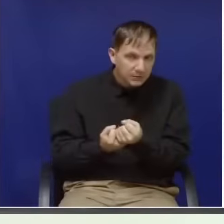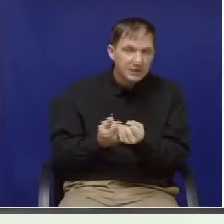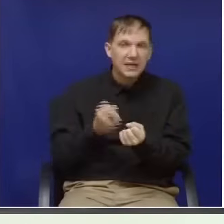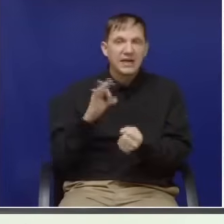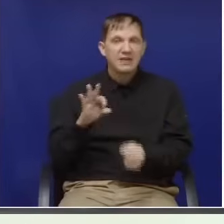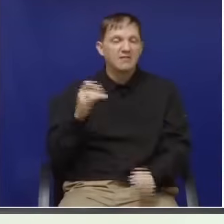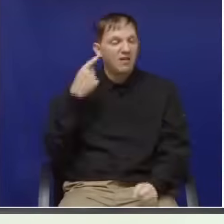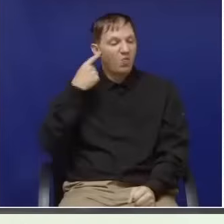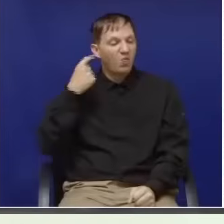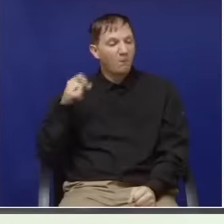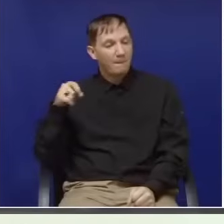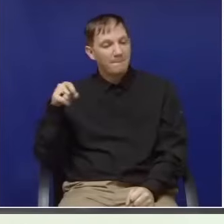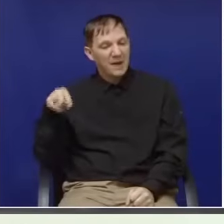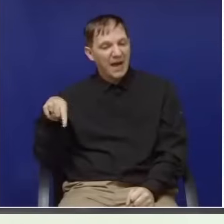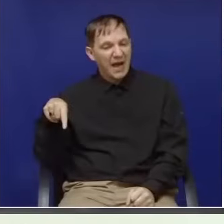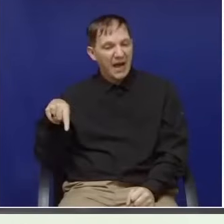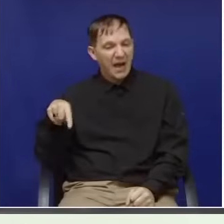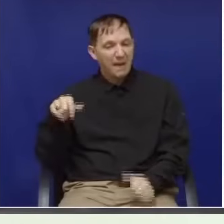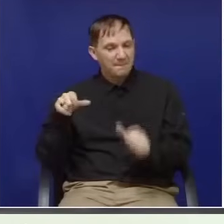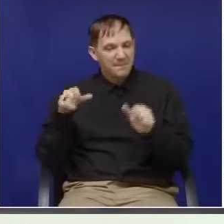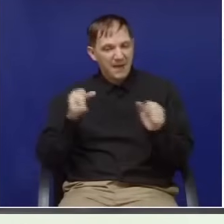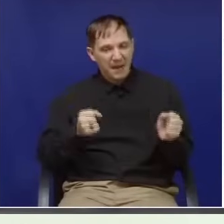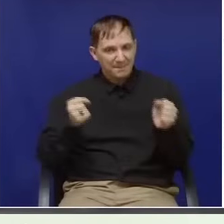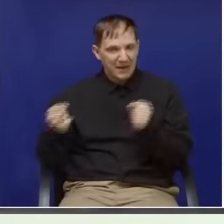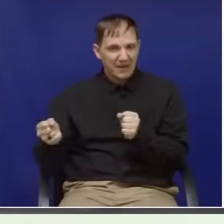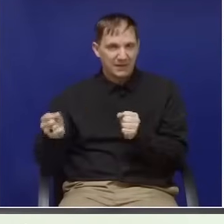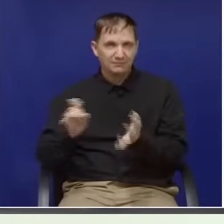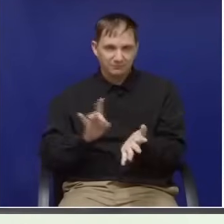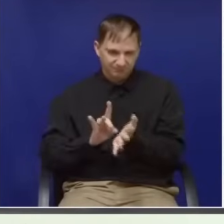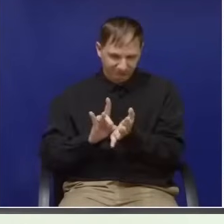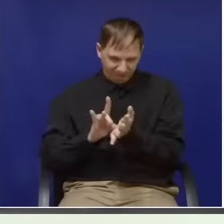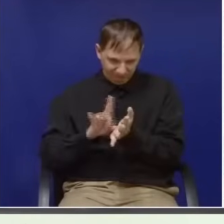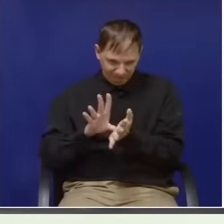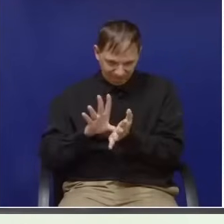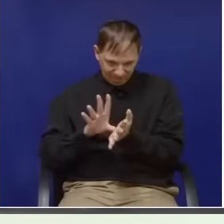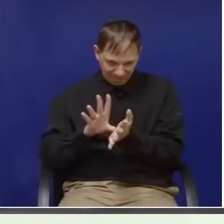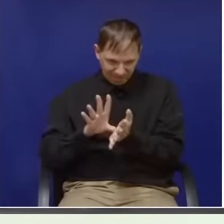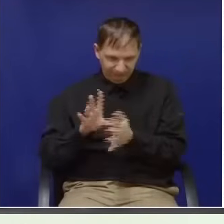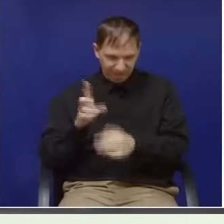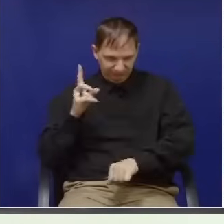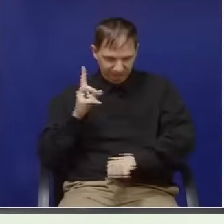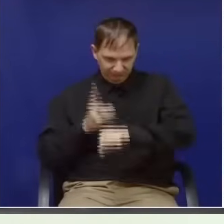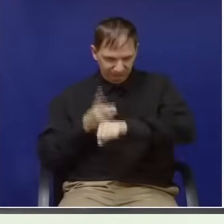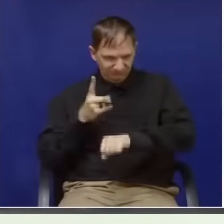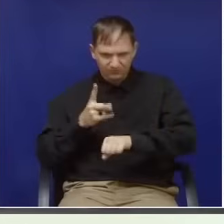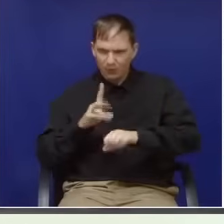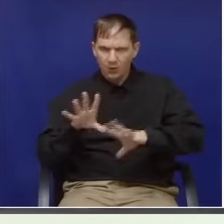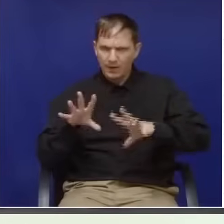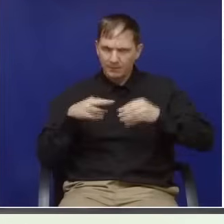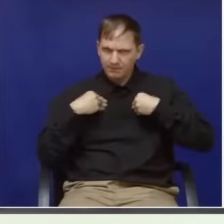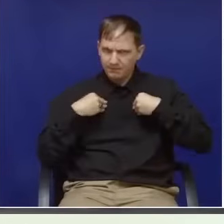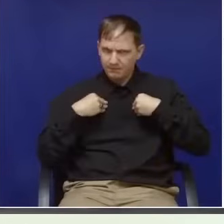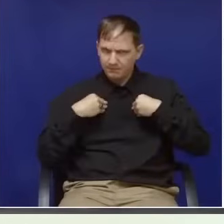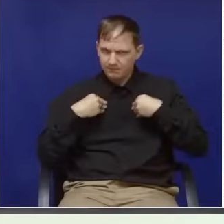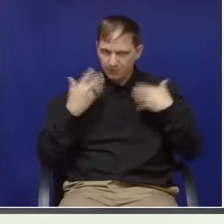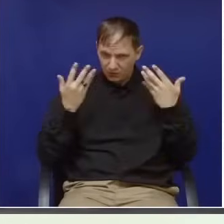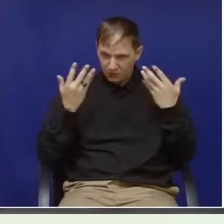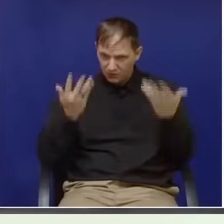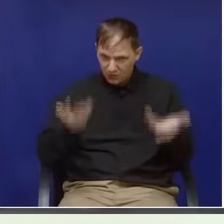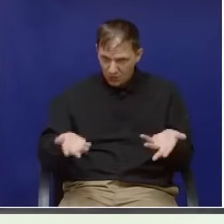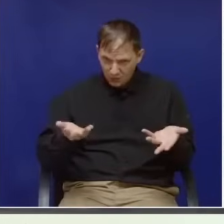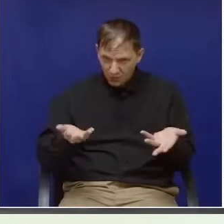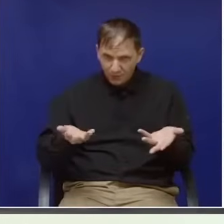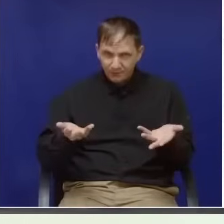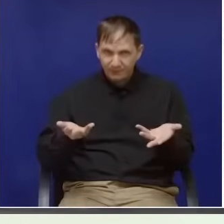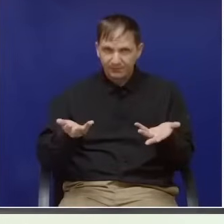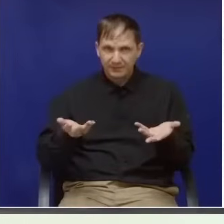respond appropriately, there will be consequences in this regard, because it's unacceptable that we will have a situation where